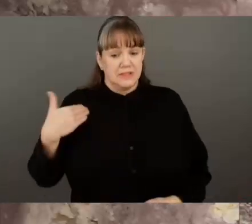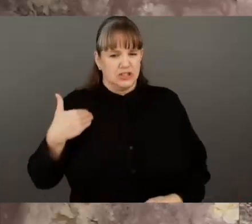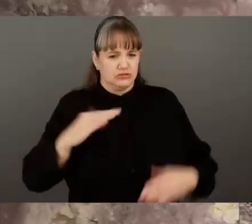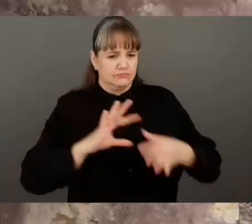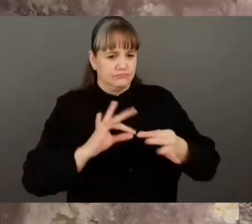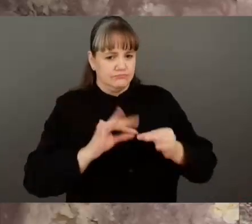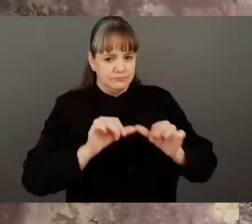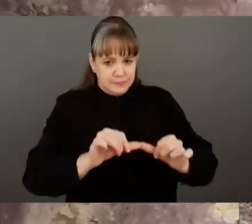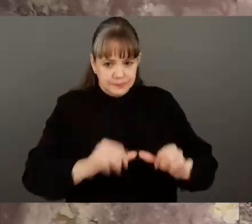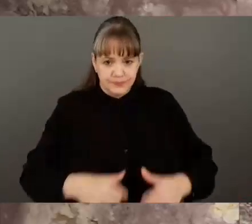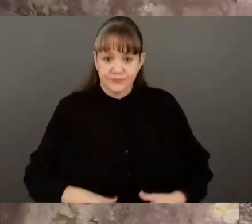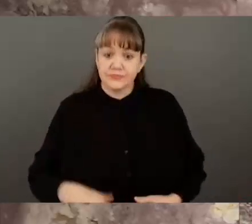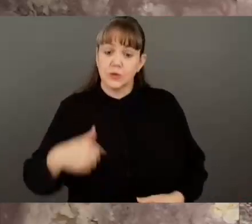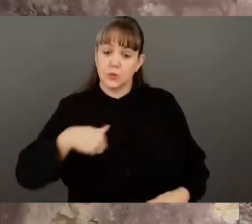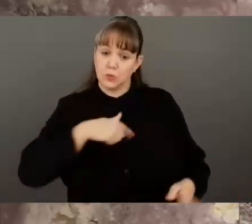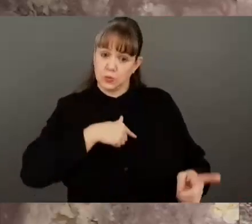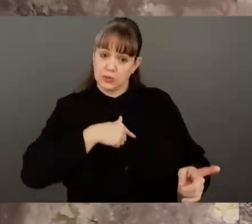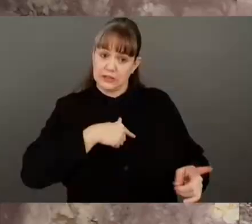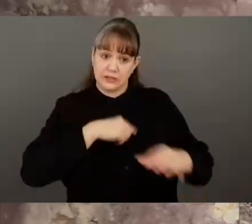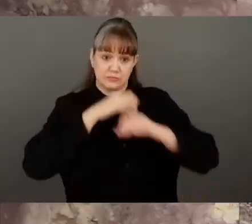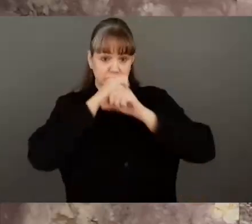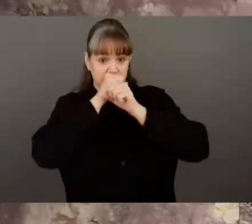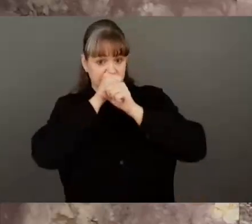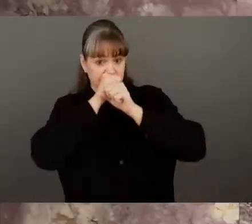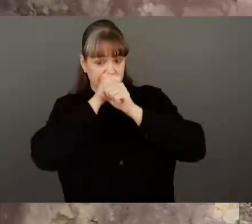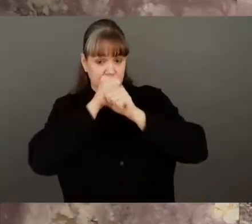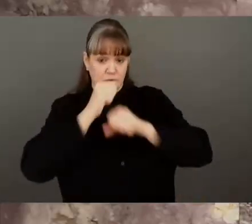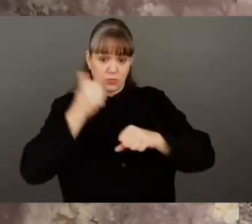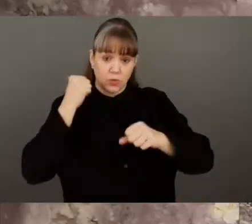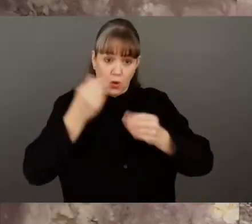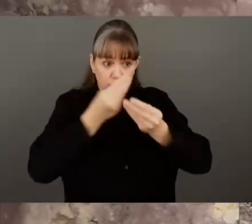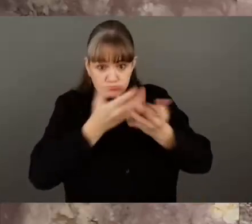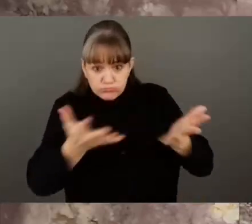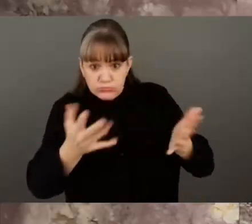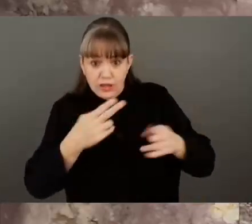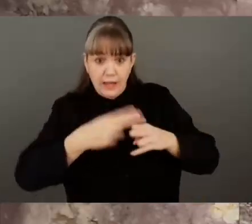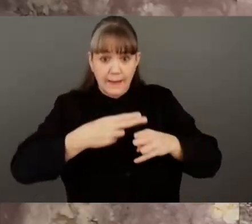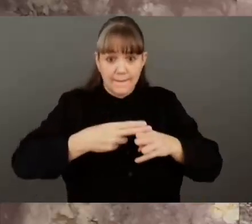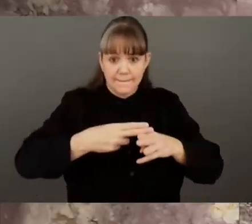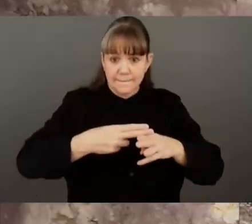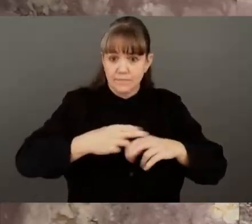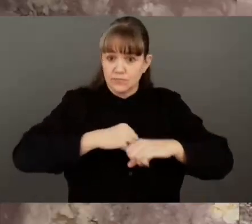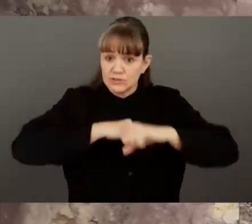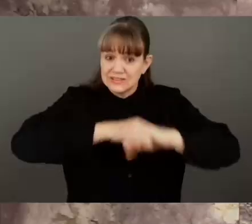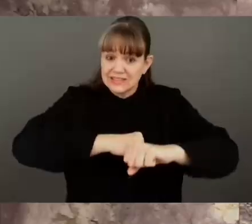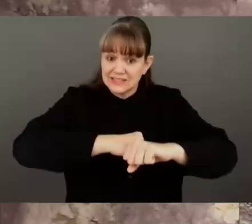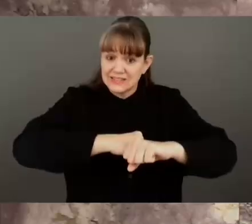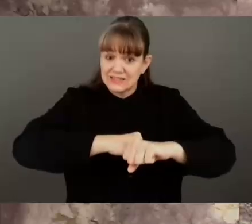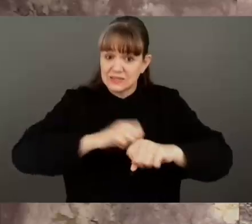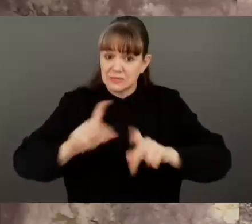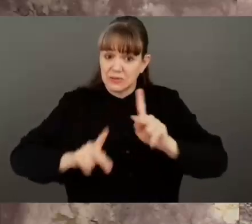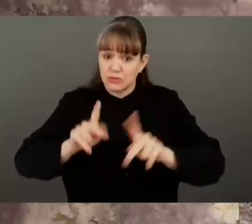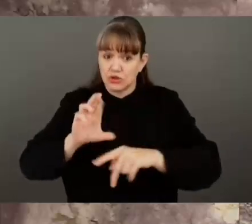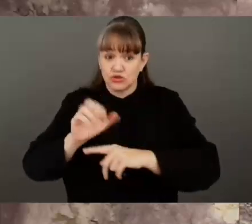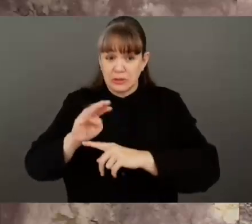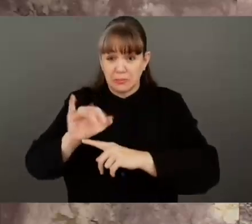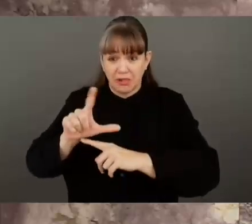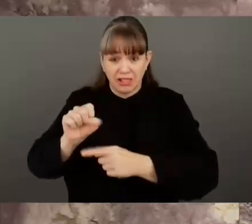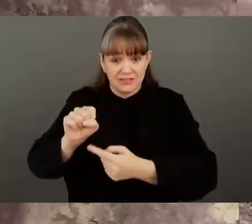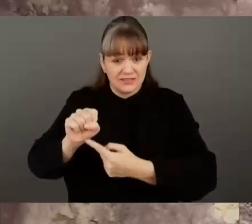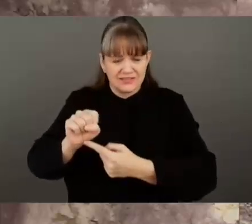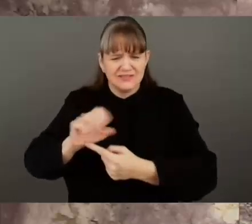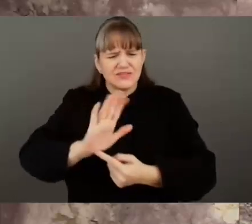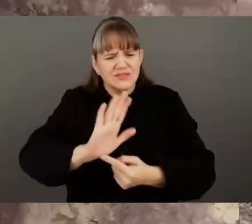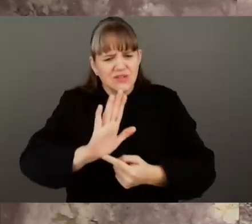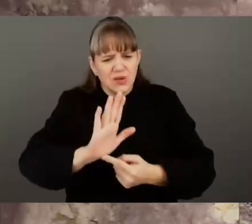withholding or names or protecting criminals, frankly, is absurd and is stoking fear, which is not